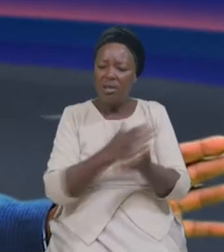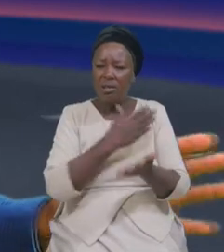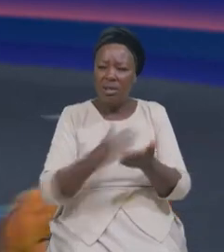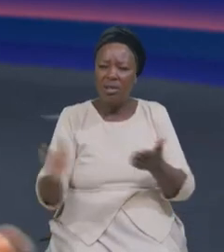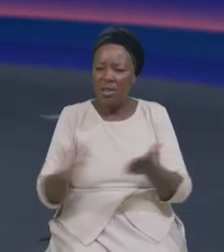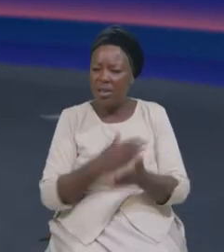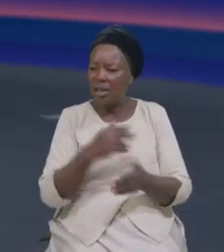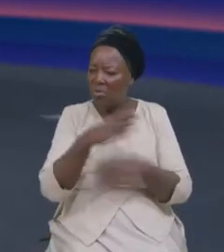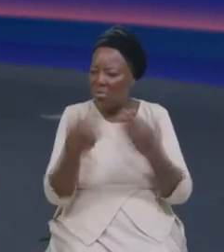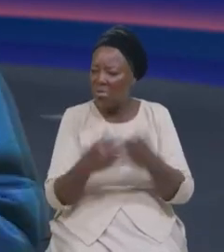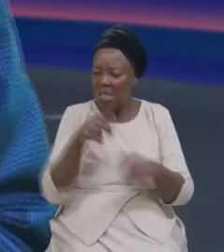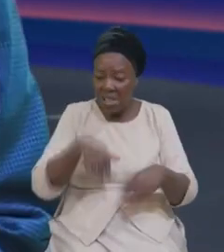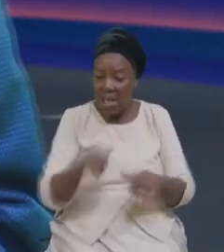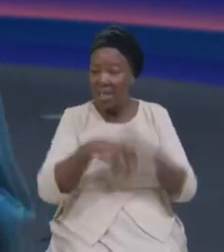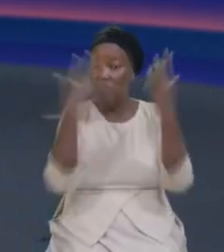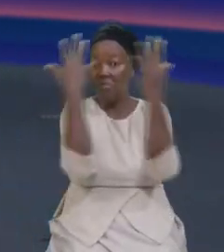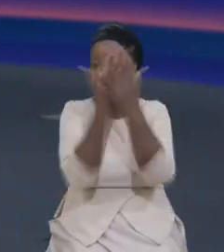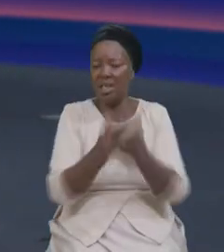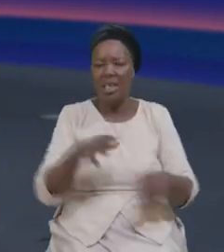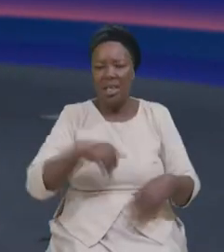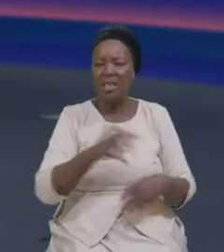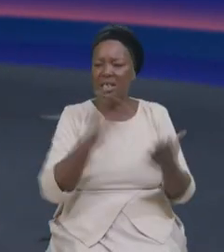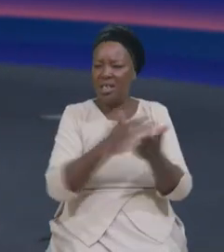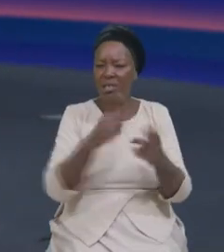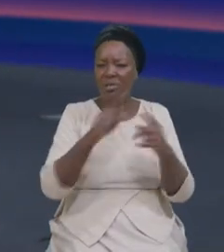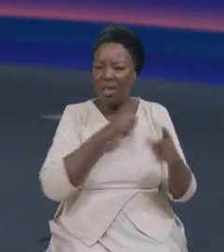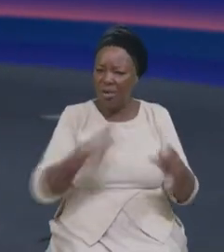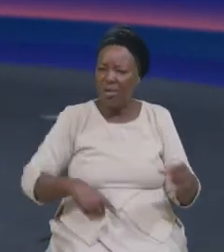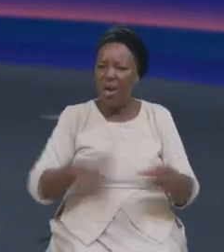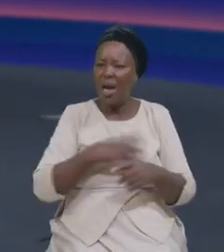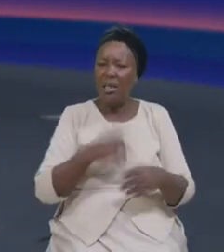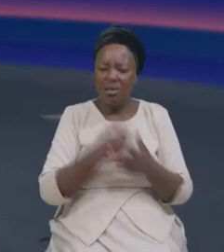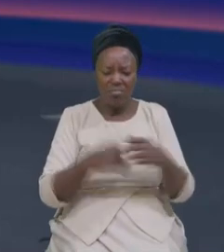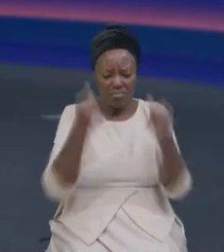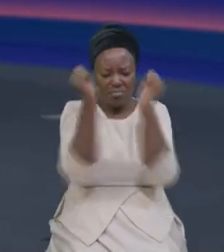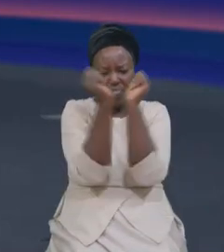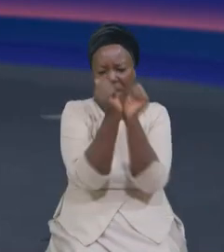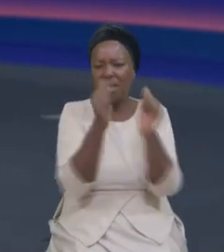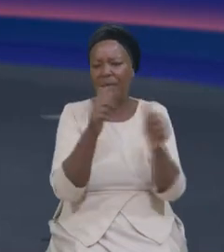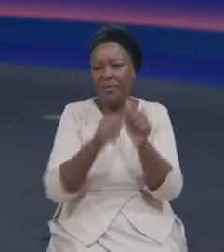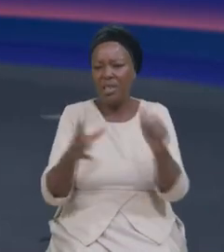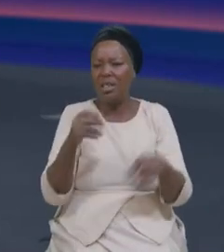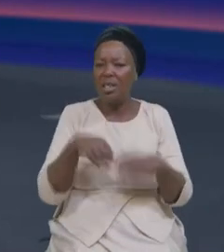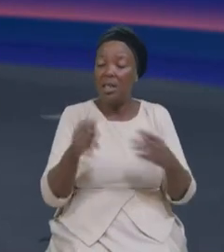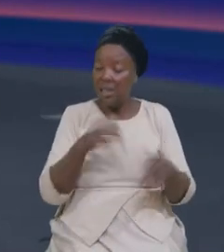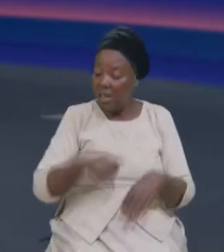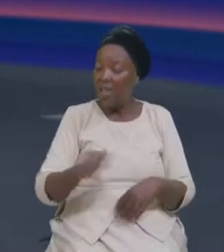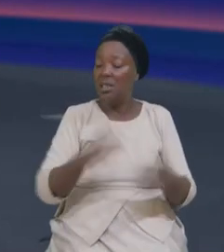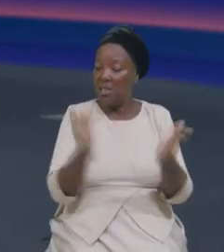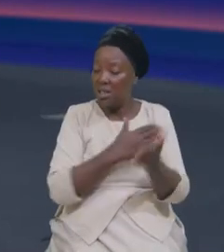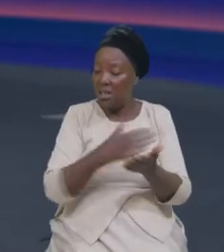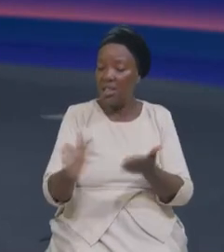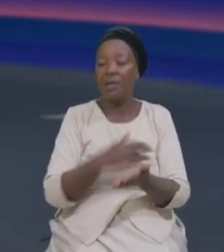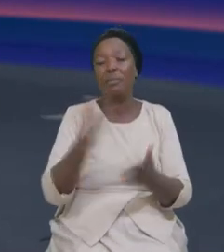and sang praises unto the Lord. And it was midnight. It was dark, not even the light of a candle, but then